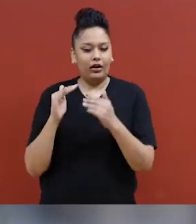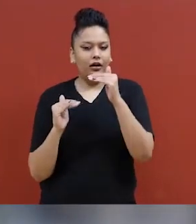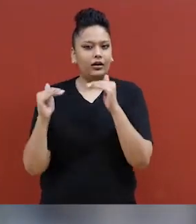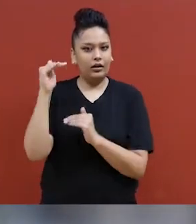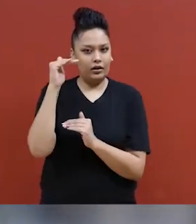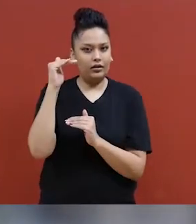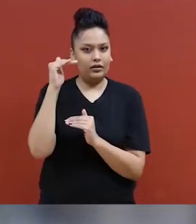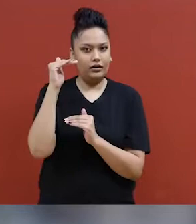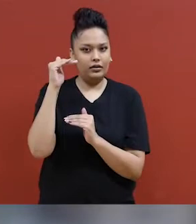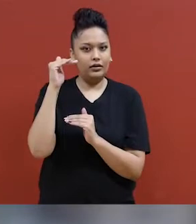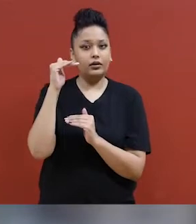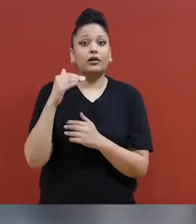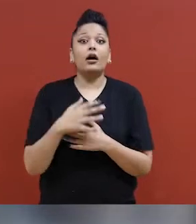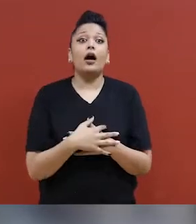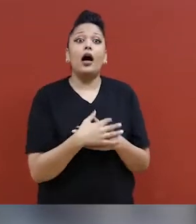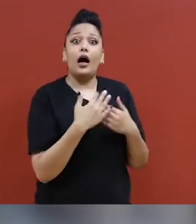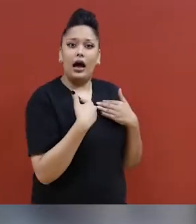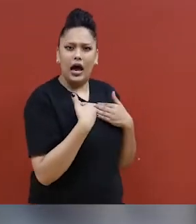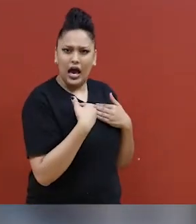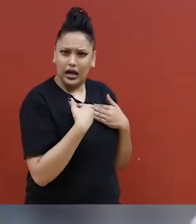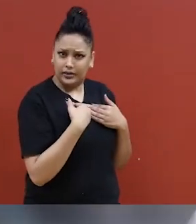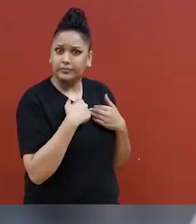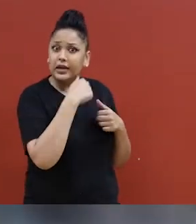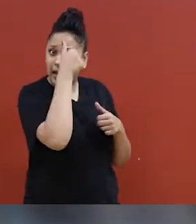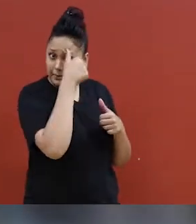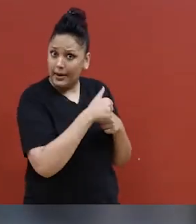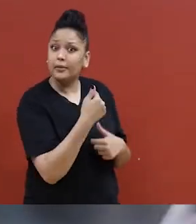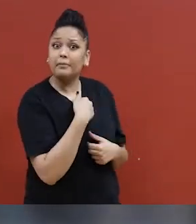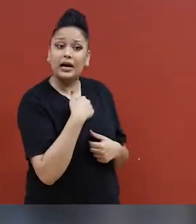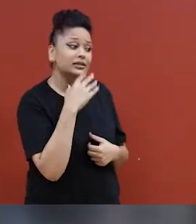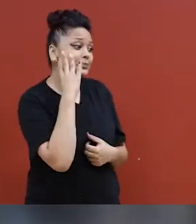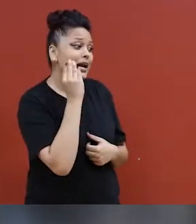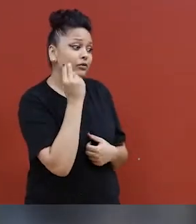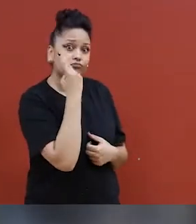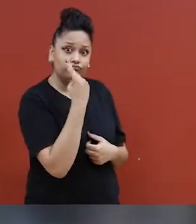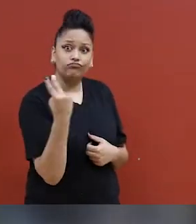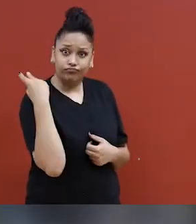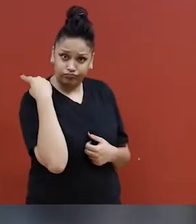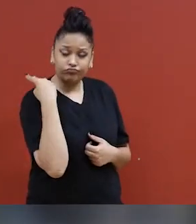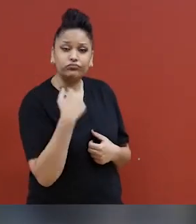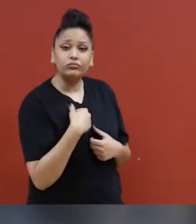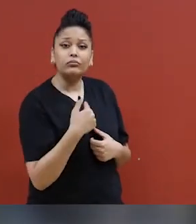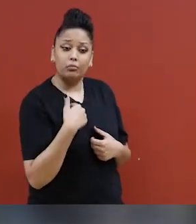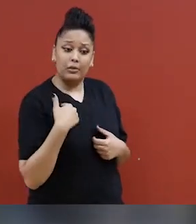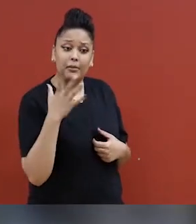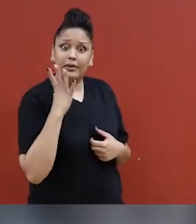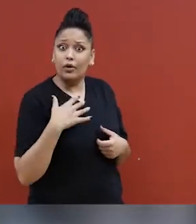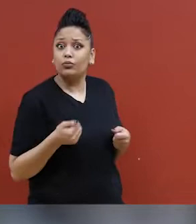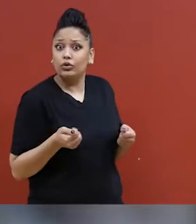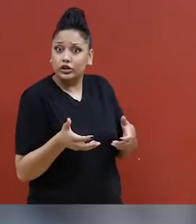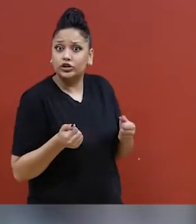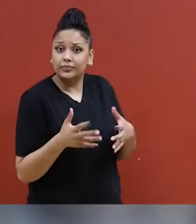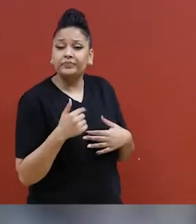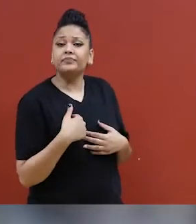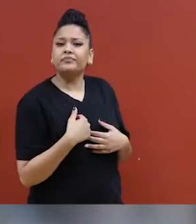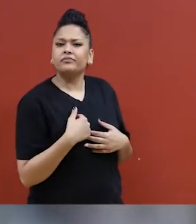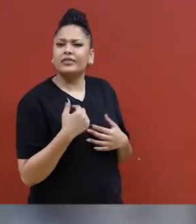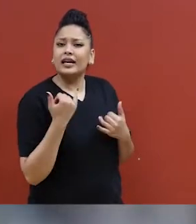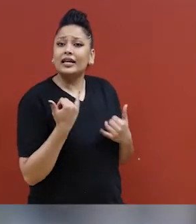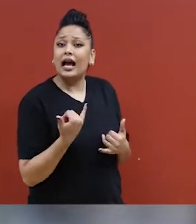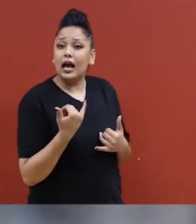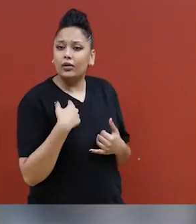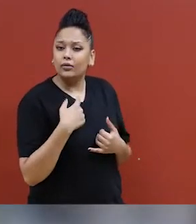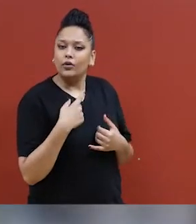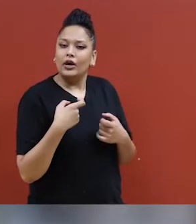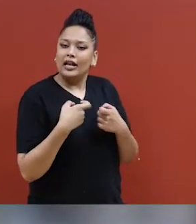for me when I went from using a manual chair to a power wheelchair is that for me, my power